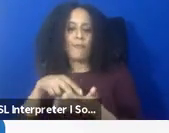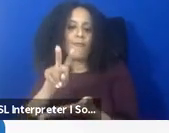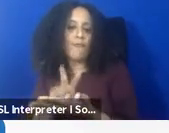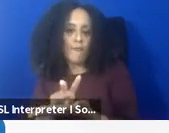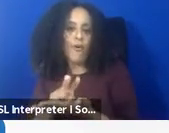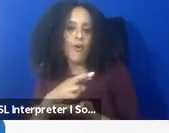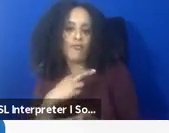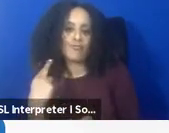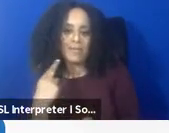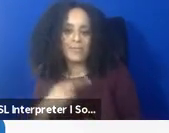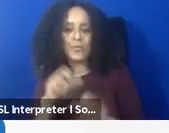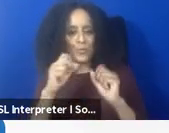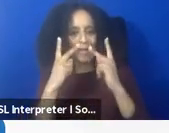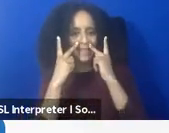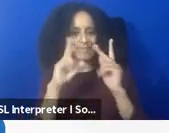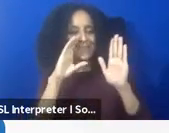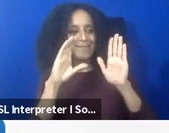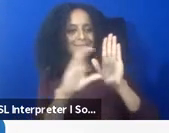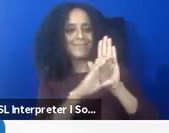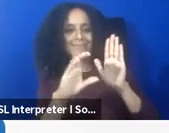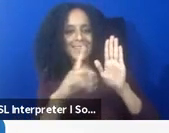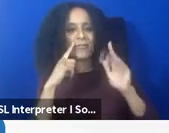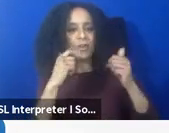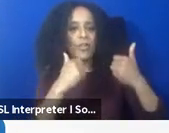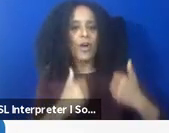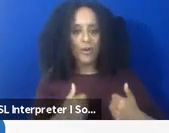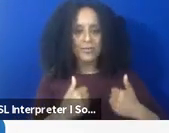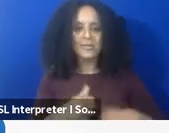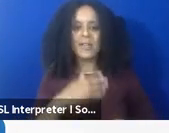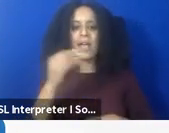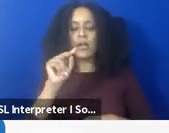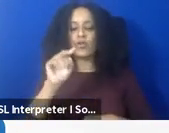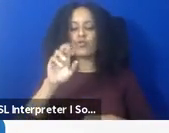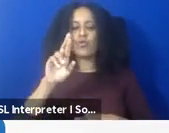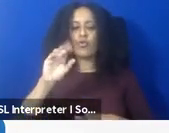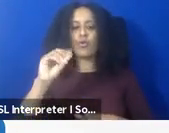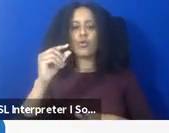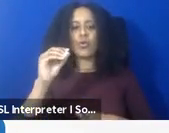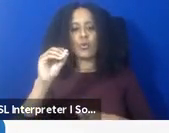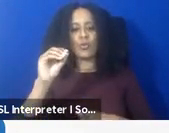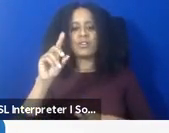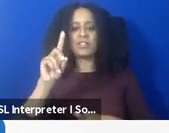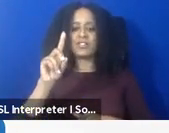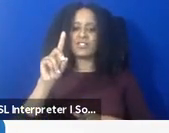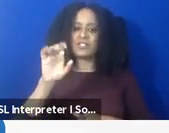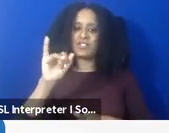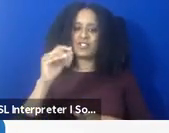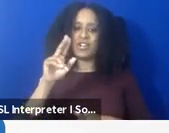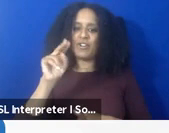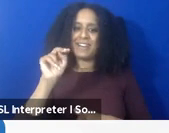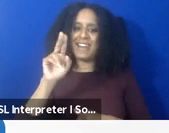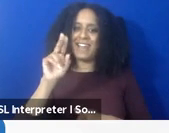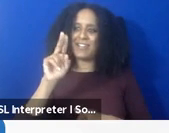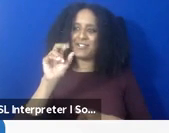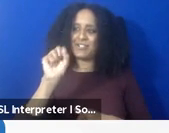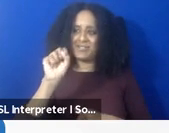issues for hearing loss from microangiopathy and neurodegeneration from diabetes. Symptoms of